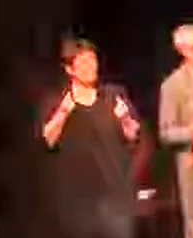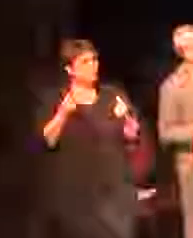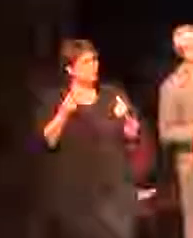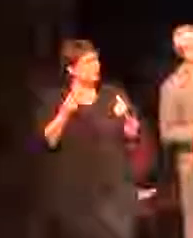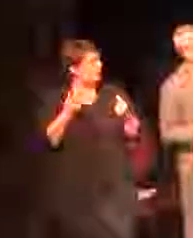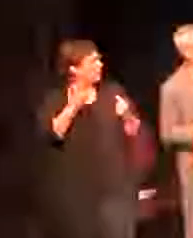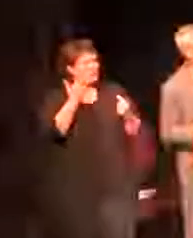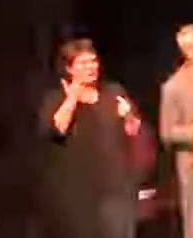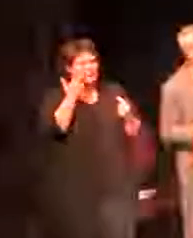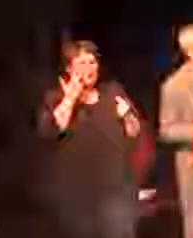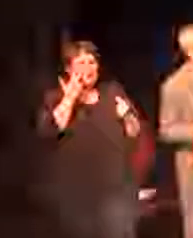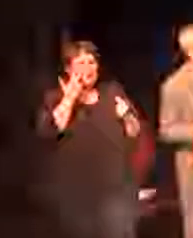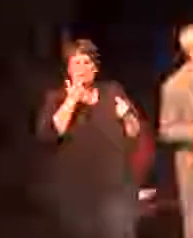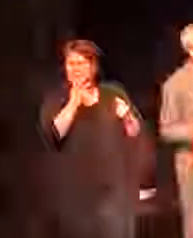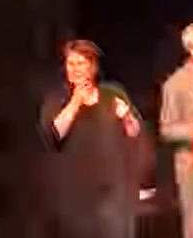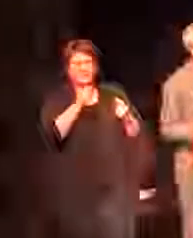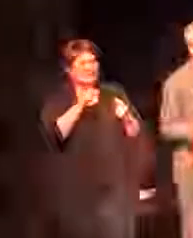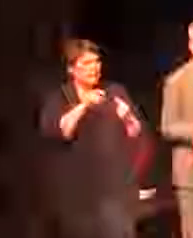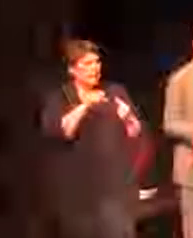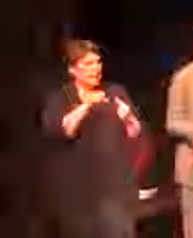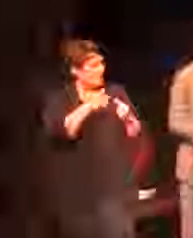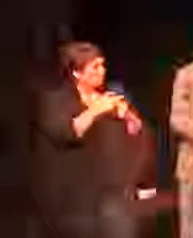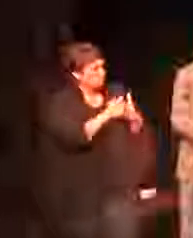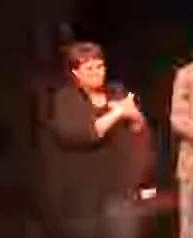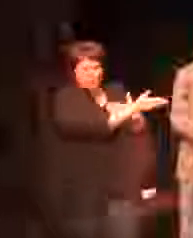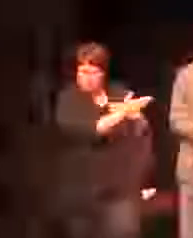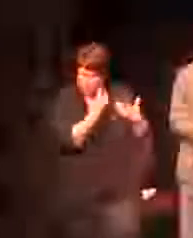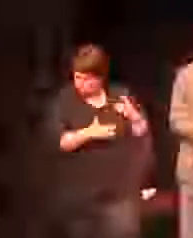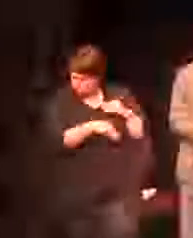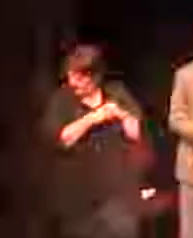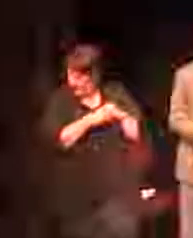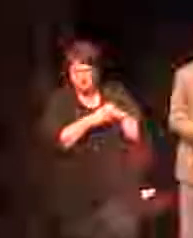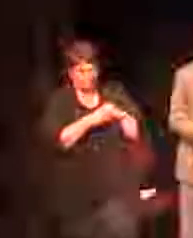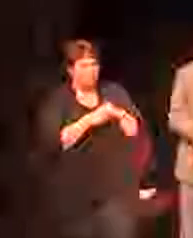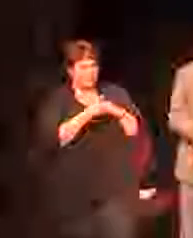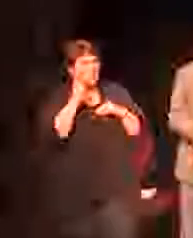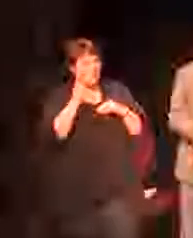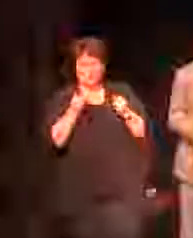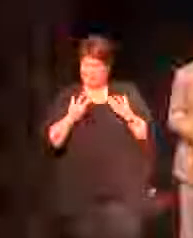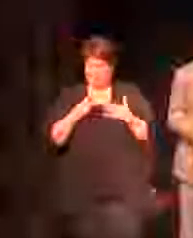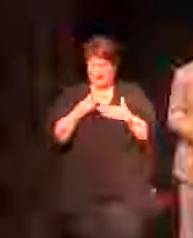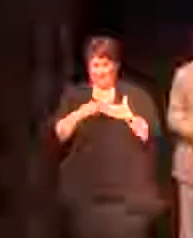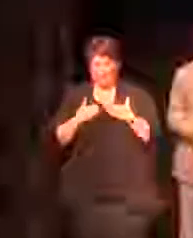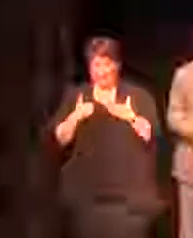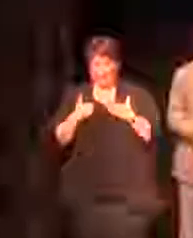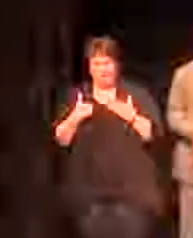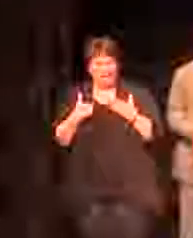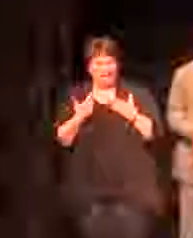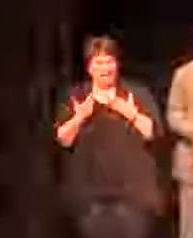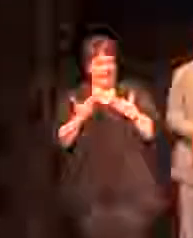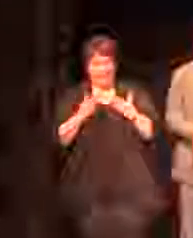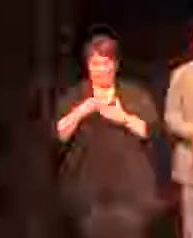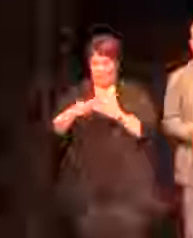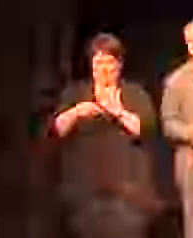see whether others have any comments more broadly on the fact that so many programs have incentives and disincentives that take